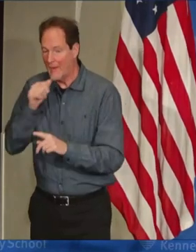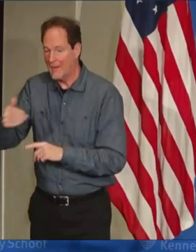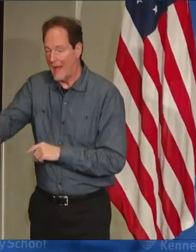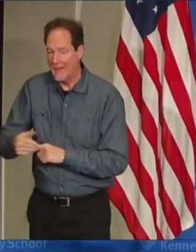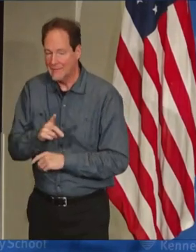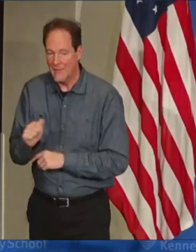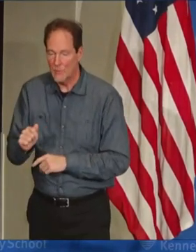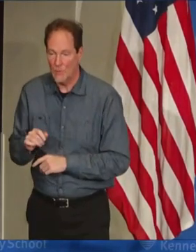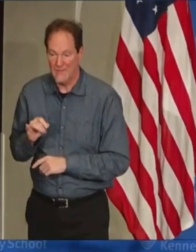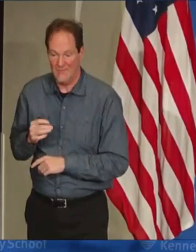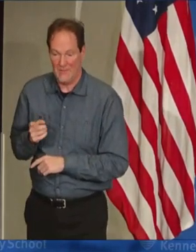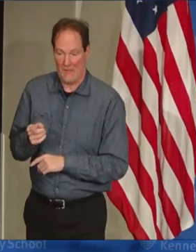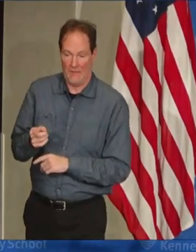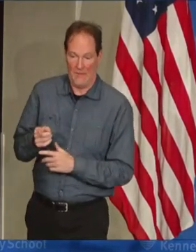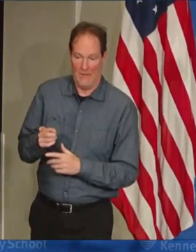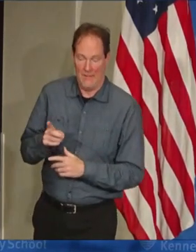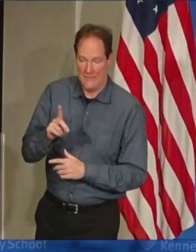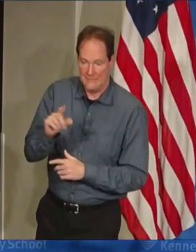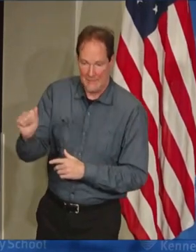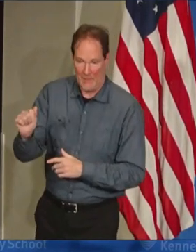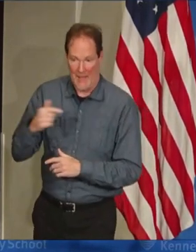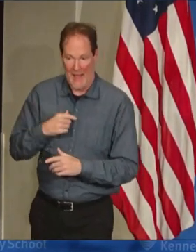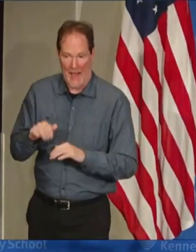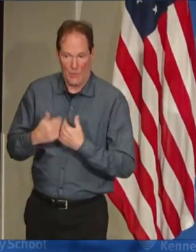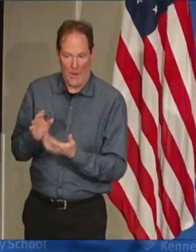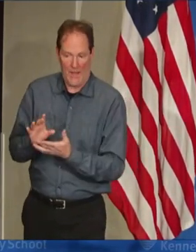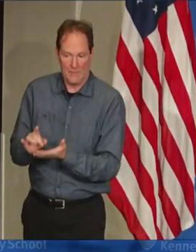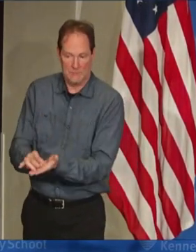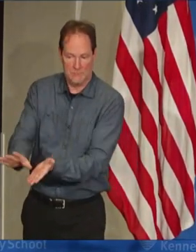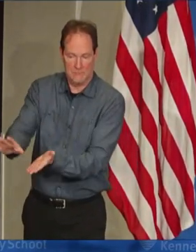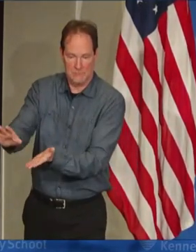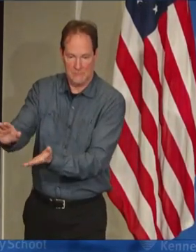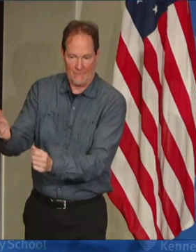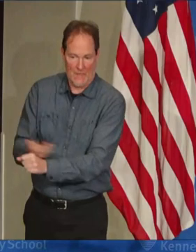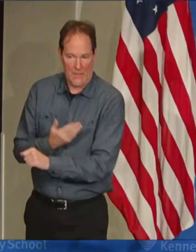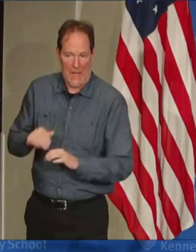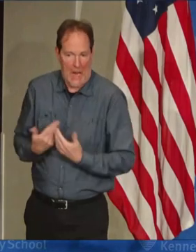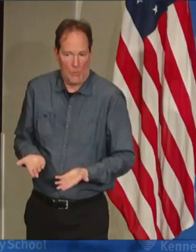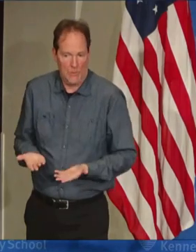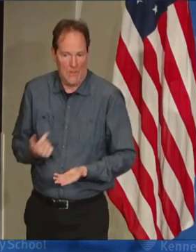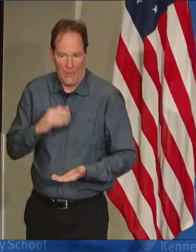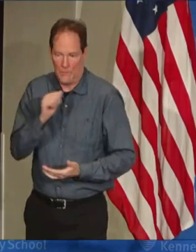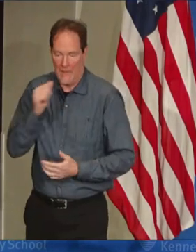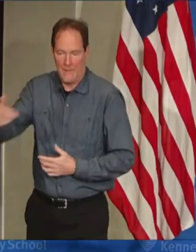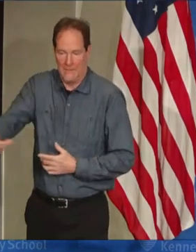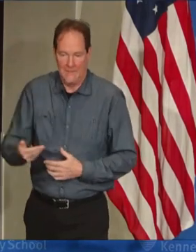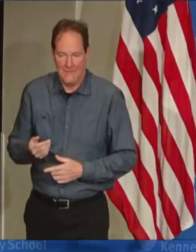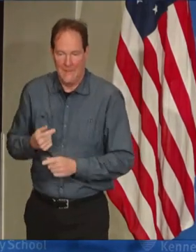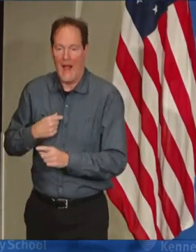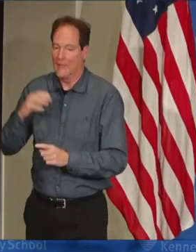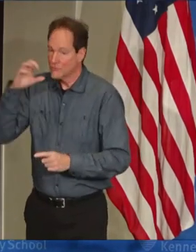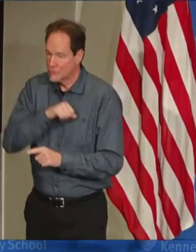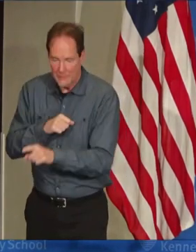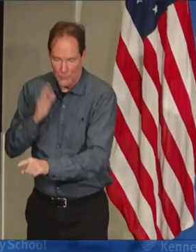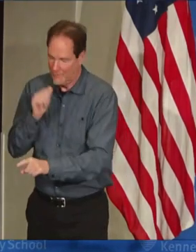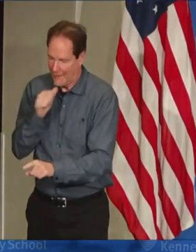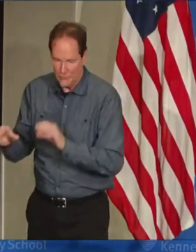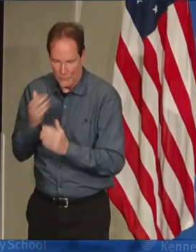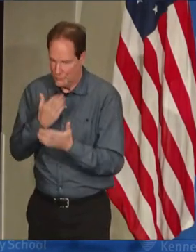Well, if they don't do a good job, how can I let them go? So I'm not going to hire them because I'm going to assume they're not going to do a good